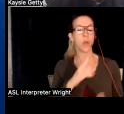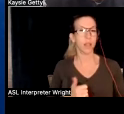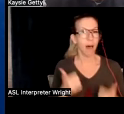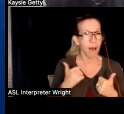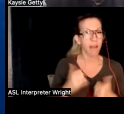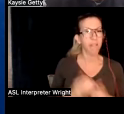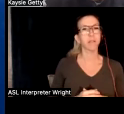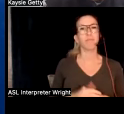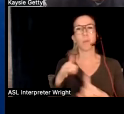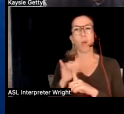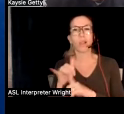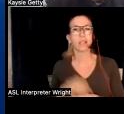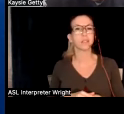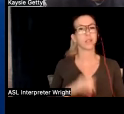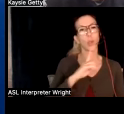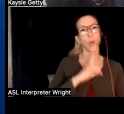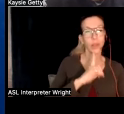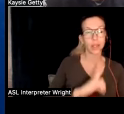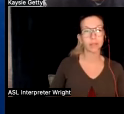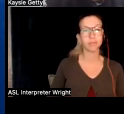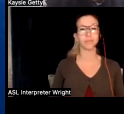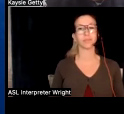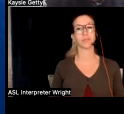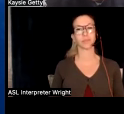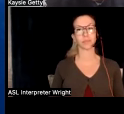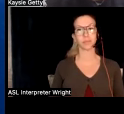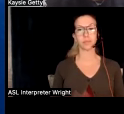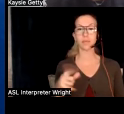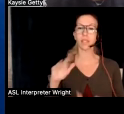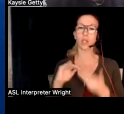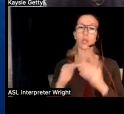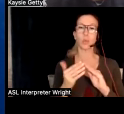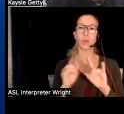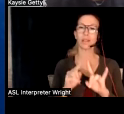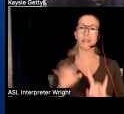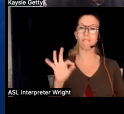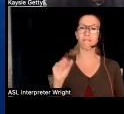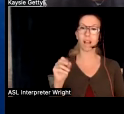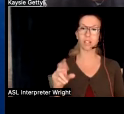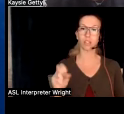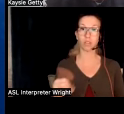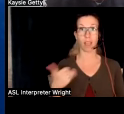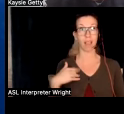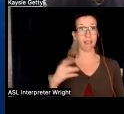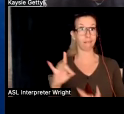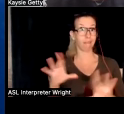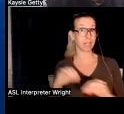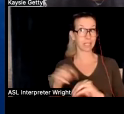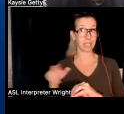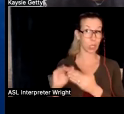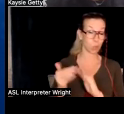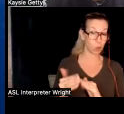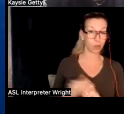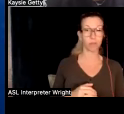there bullying? Is there loneliness? And then the community factors that I've alluded to. So is there violence in the community? Are young people dealing